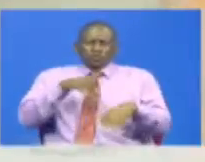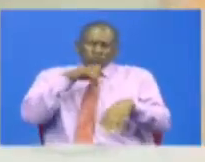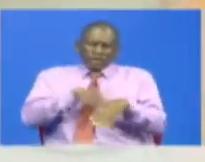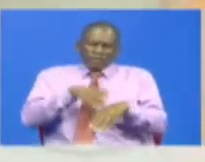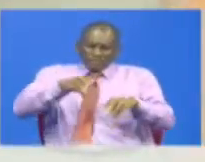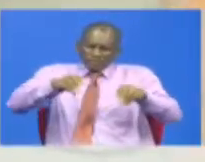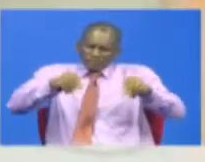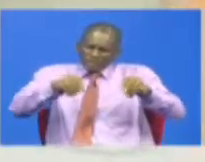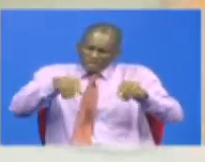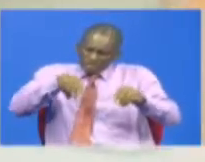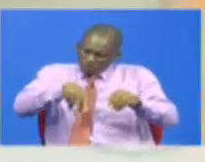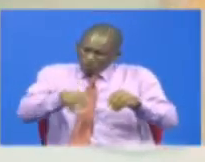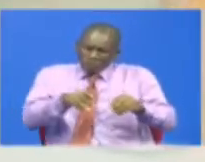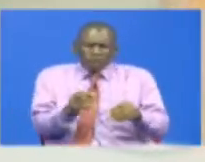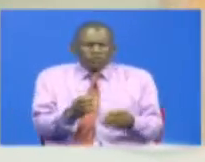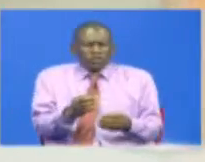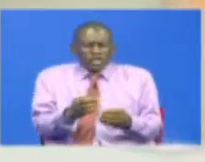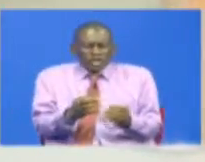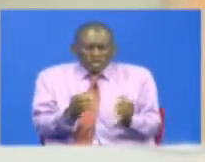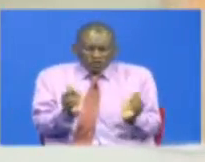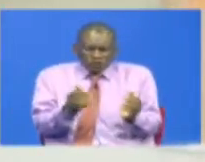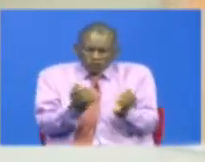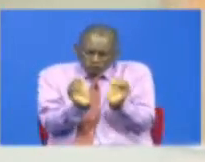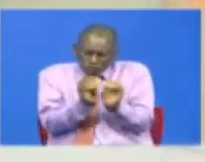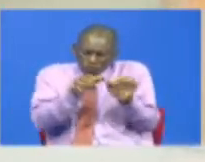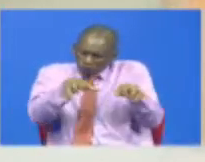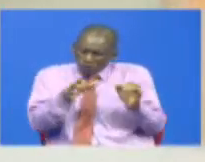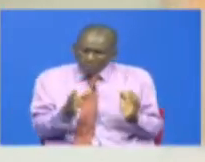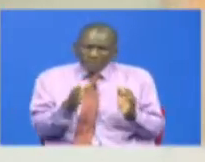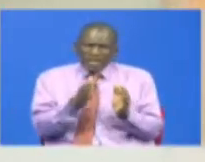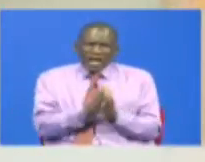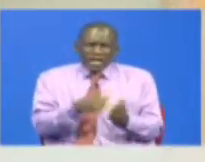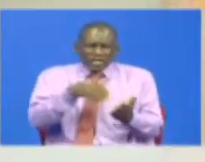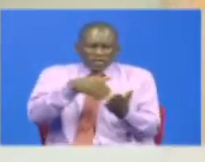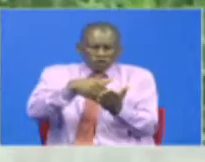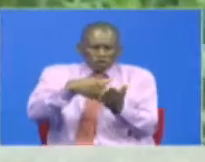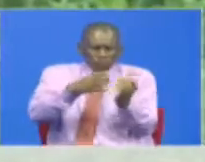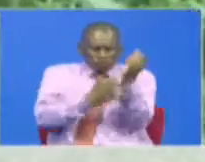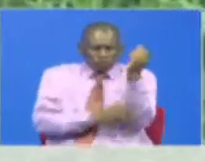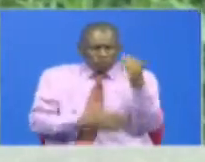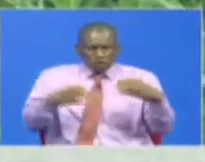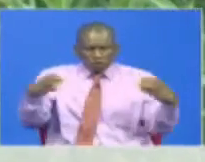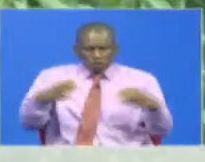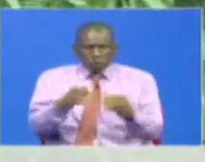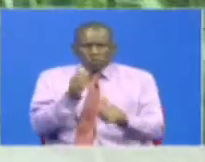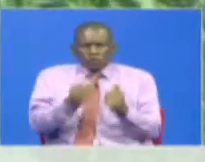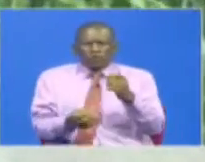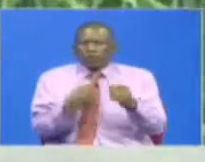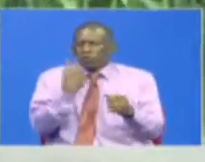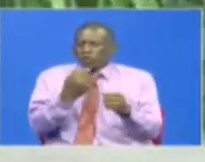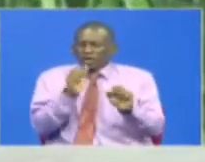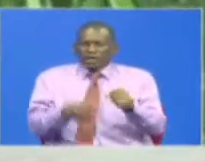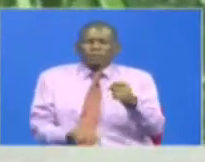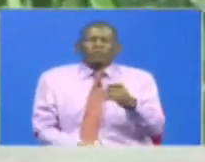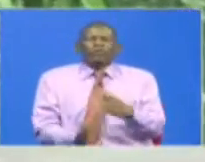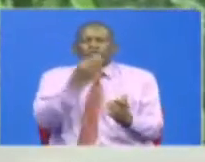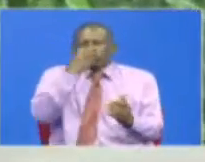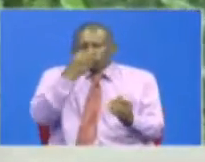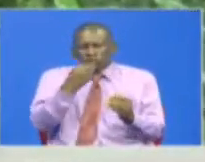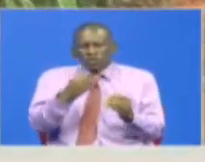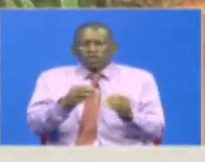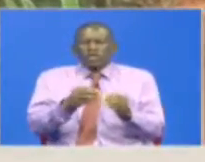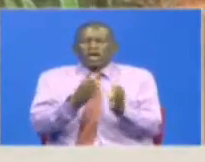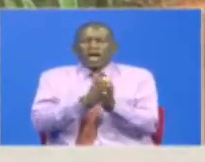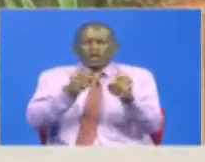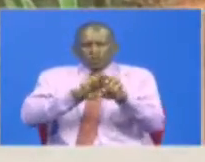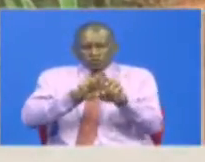smallholder, vulnerable groups, so that they can produce food, not only for themselves, but also have food that will come in